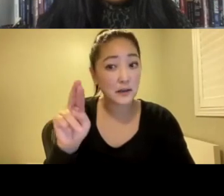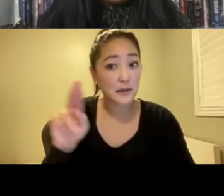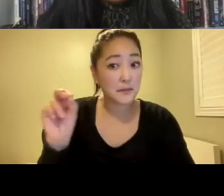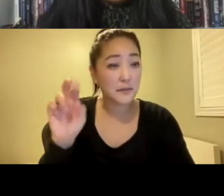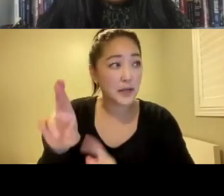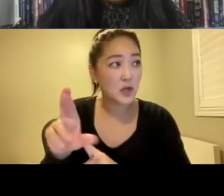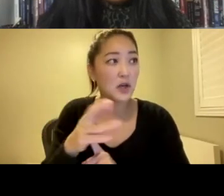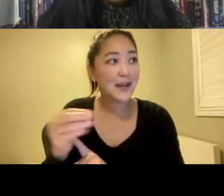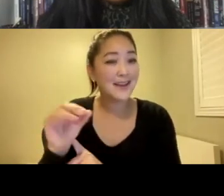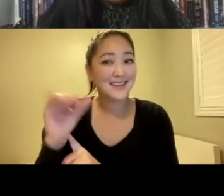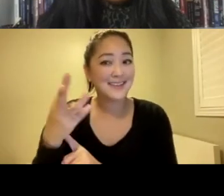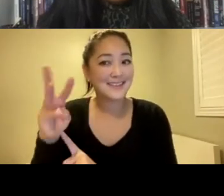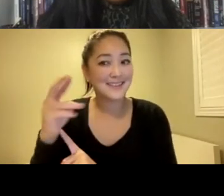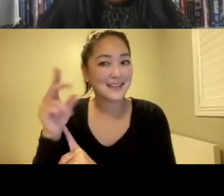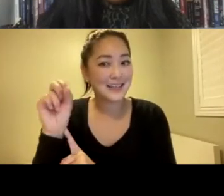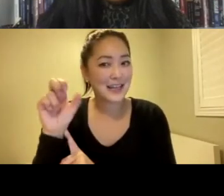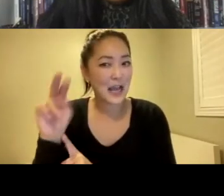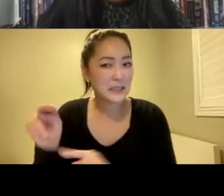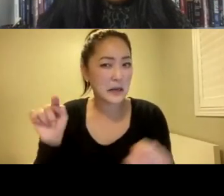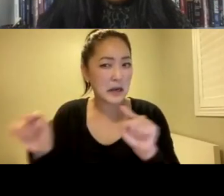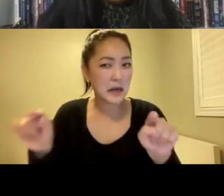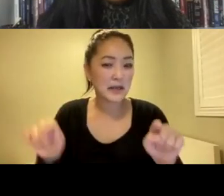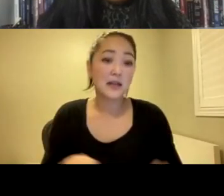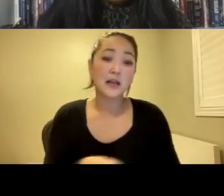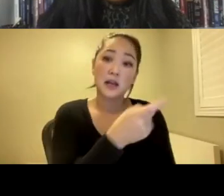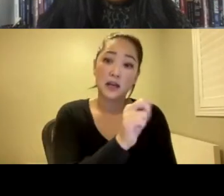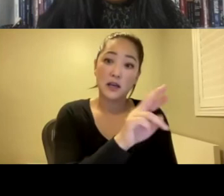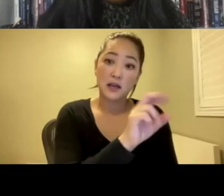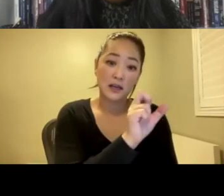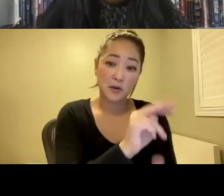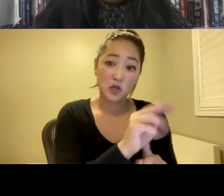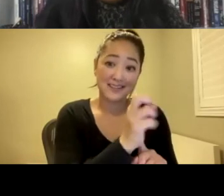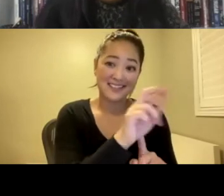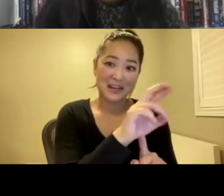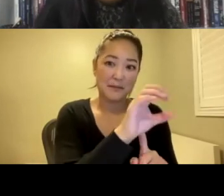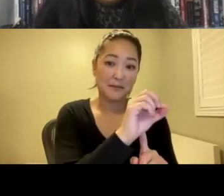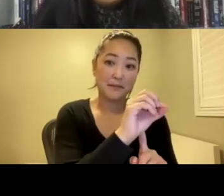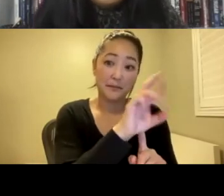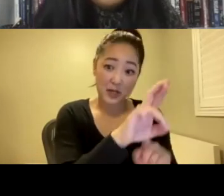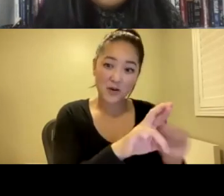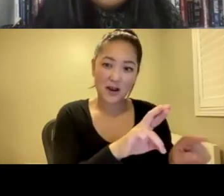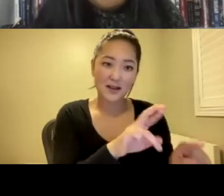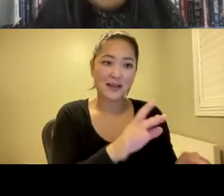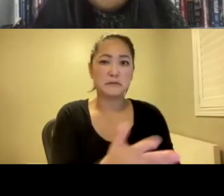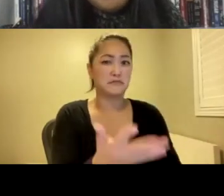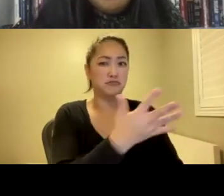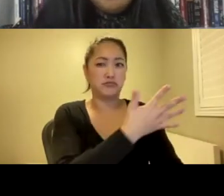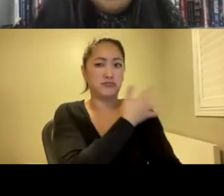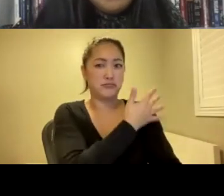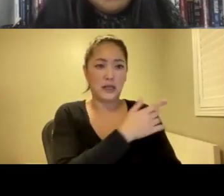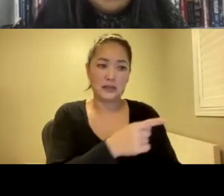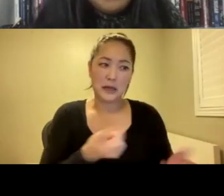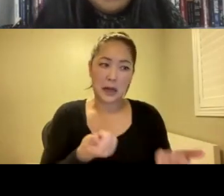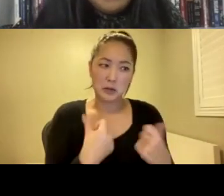see? Oh, so Persian Mirror was a long time ago. It was me trying in my own little world to do